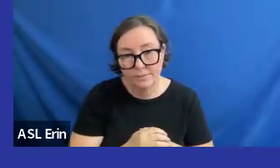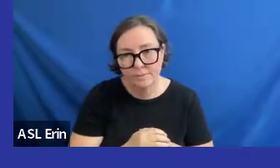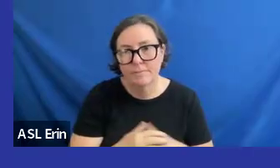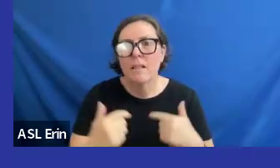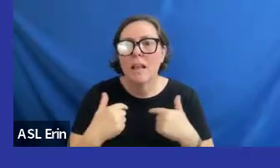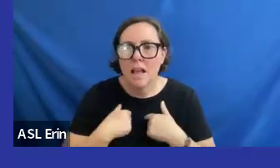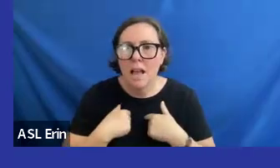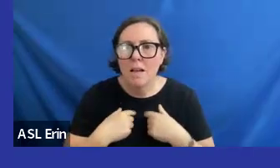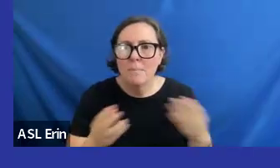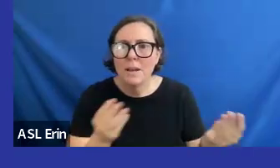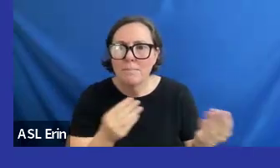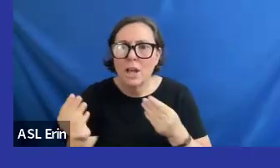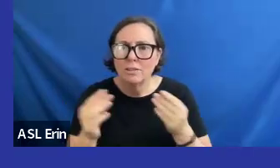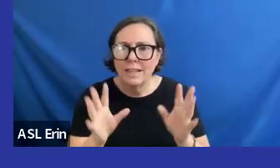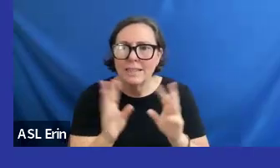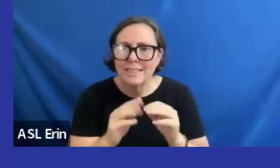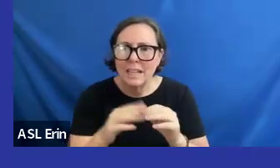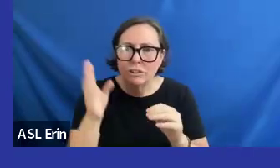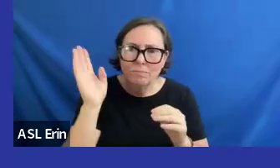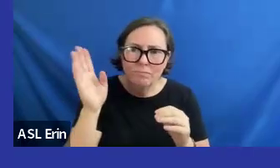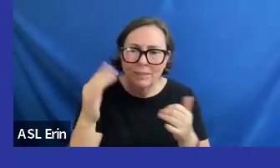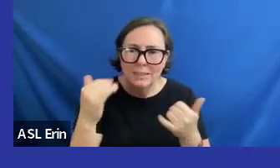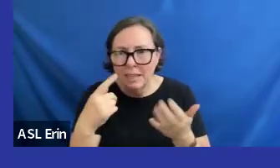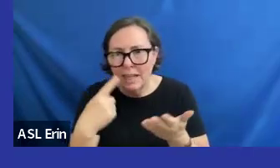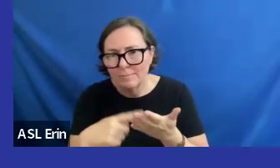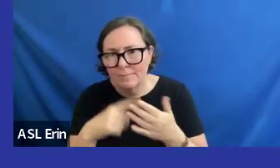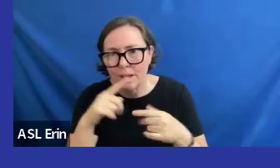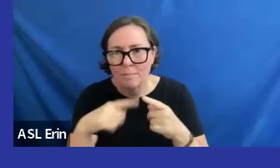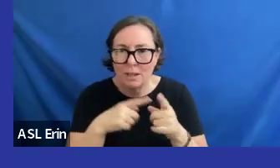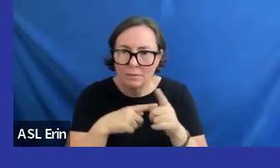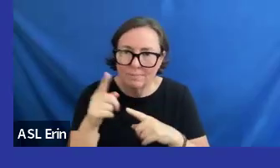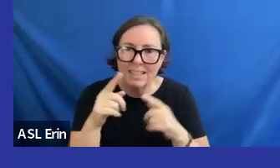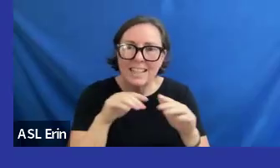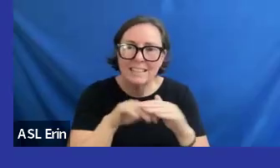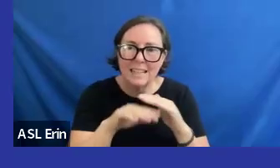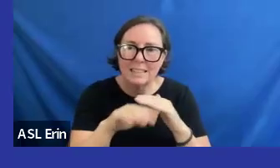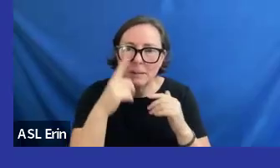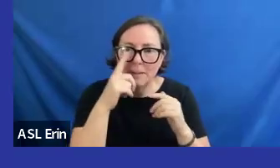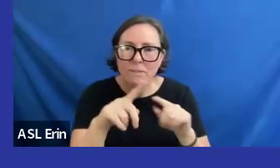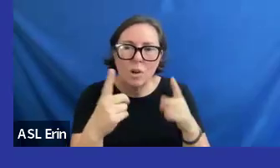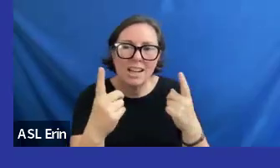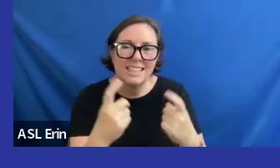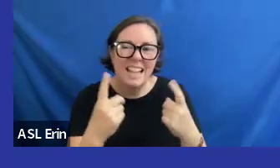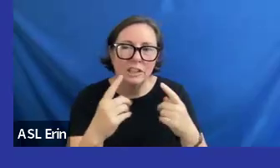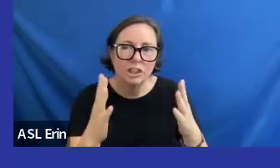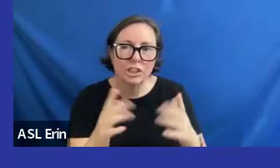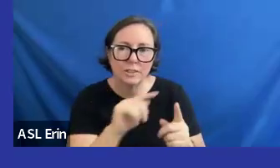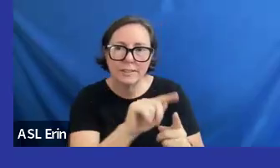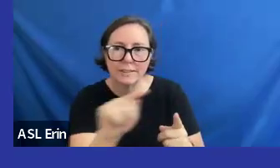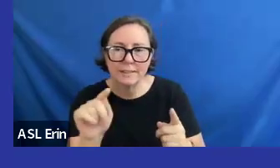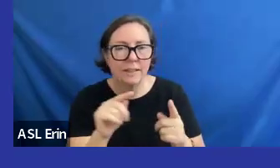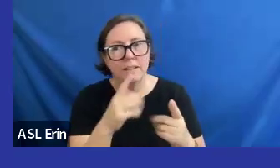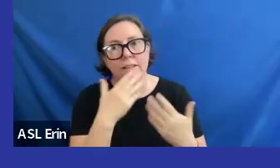I will moderate today's session, which is on accessibility for testers. We thank you for joining us